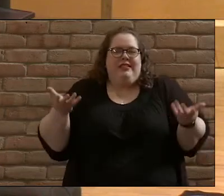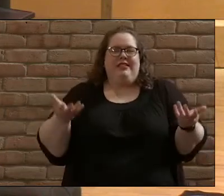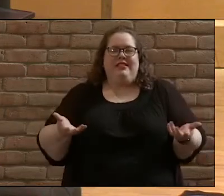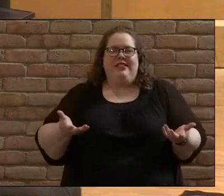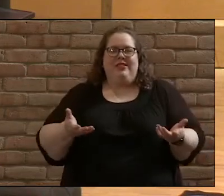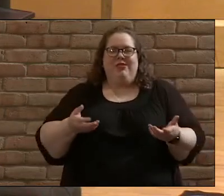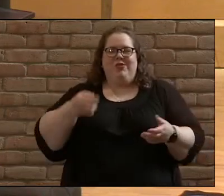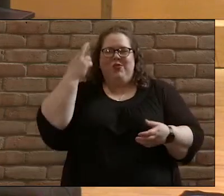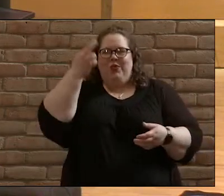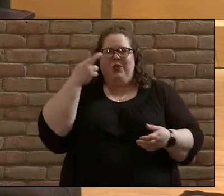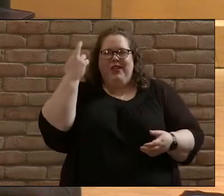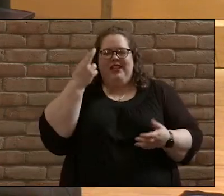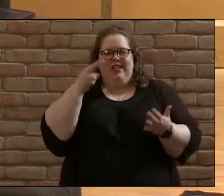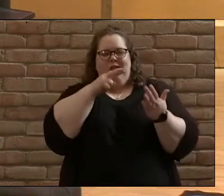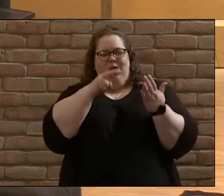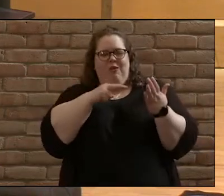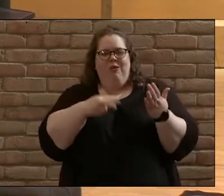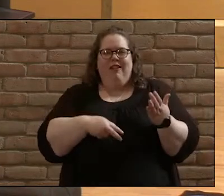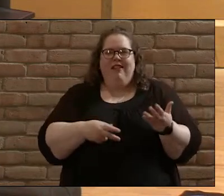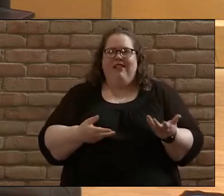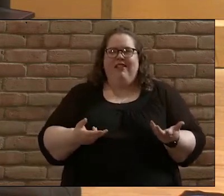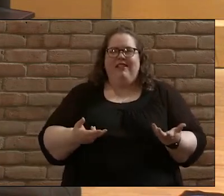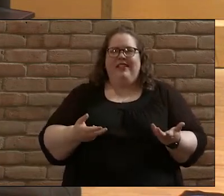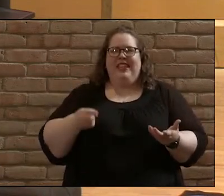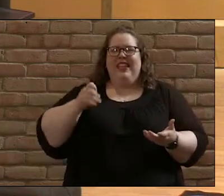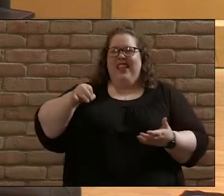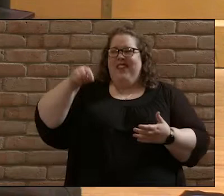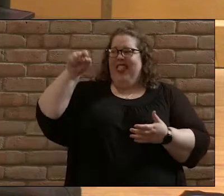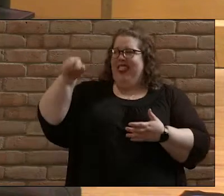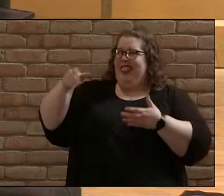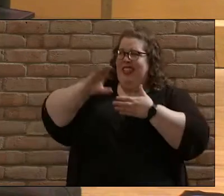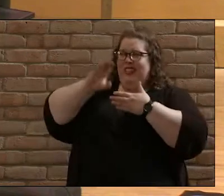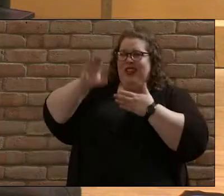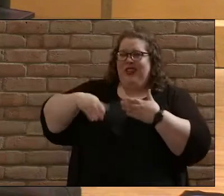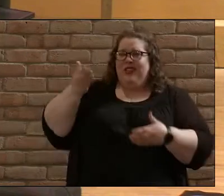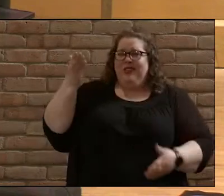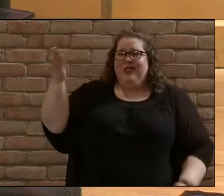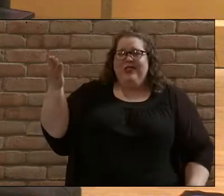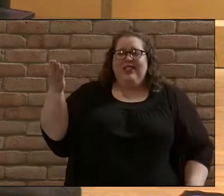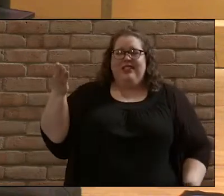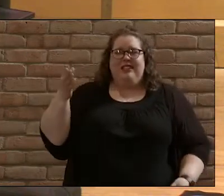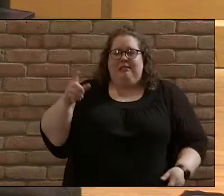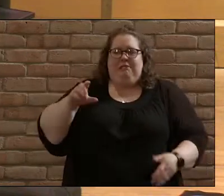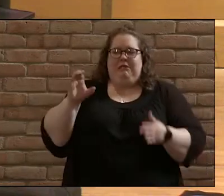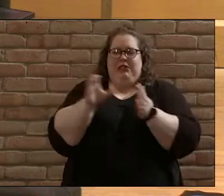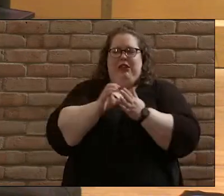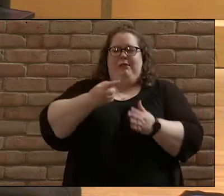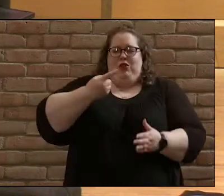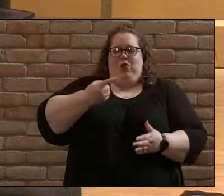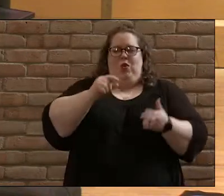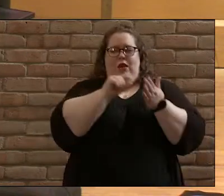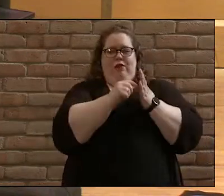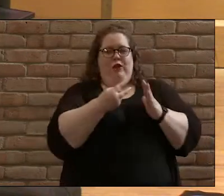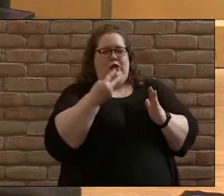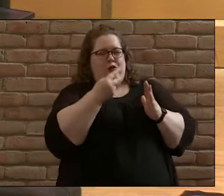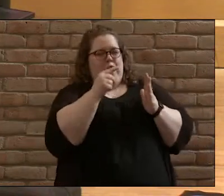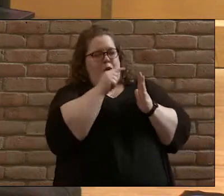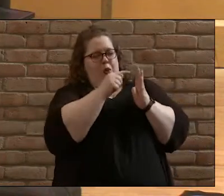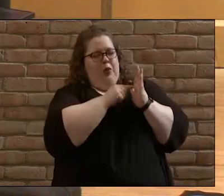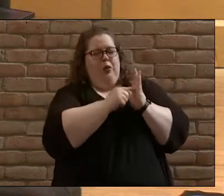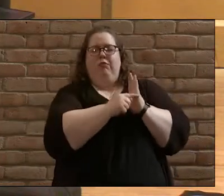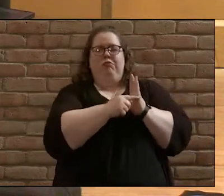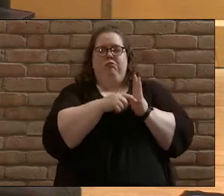mean, man, if we were going to come up with this conclusion, we could have stopped reading in chapter 1, verse 2, which said